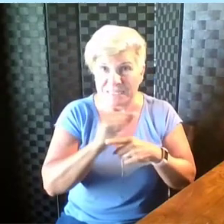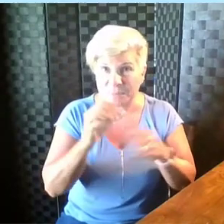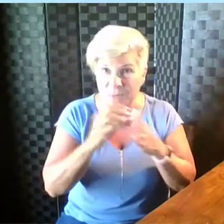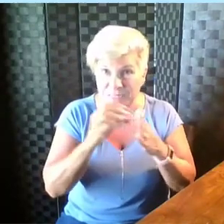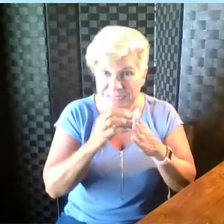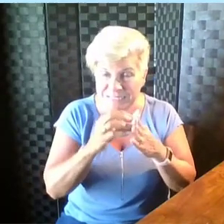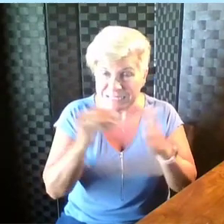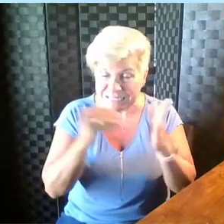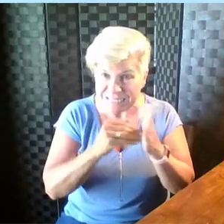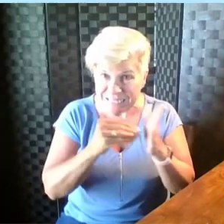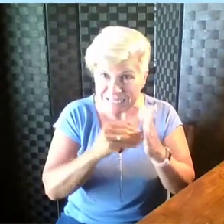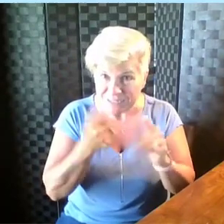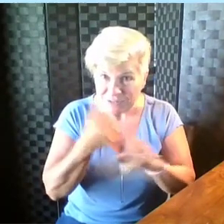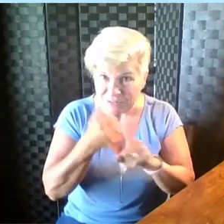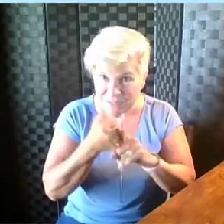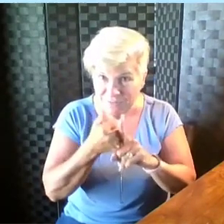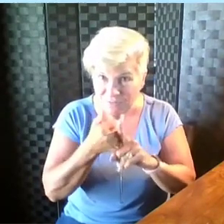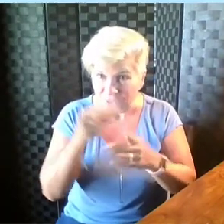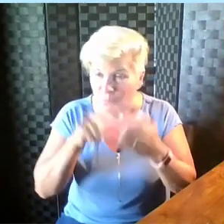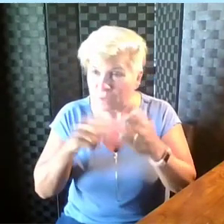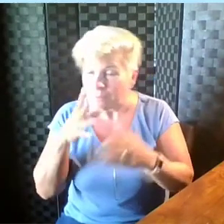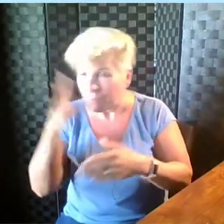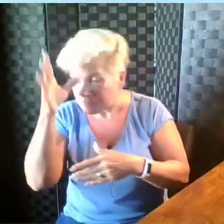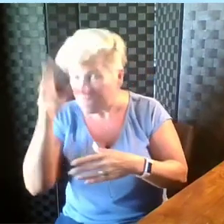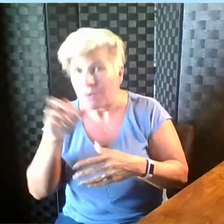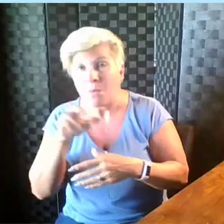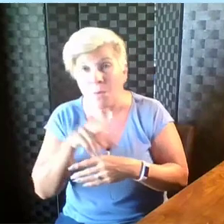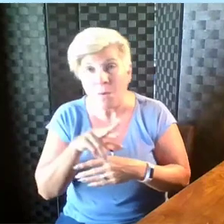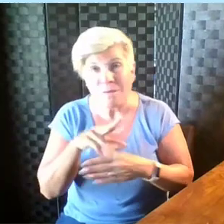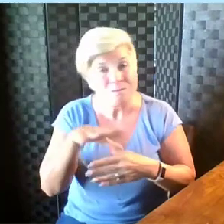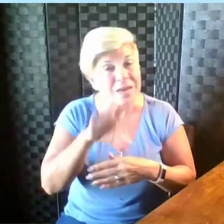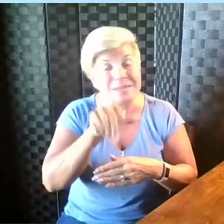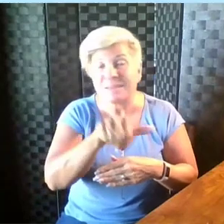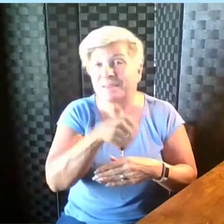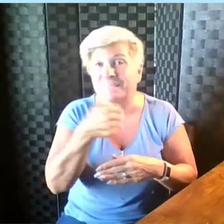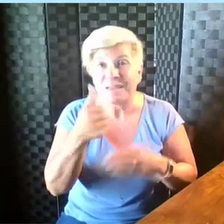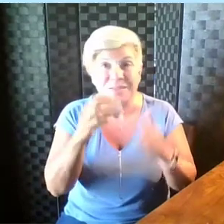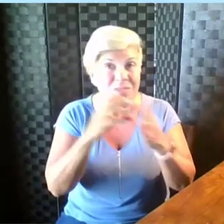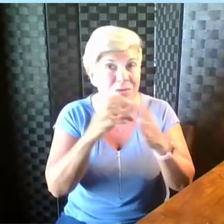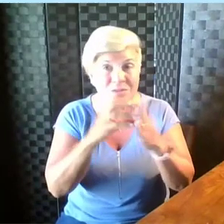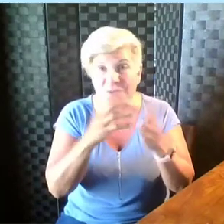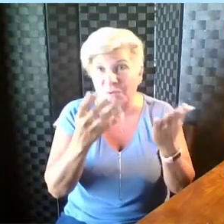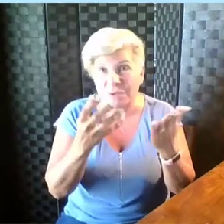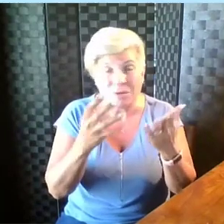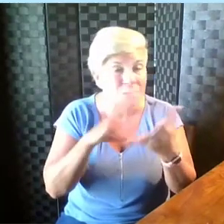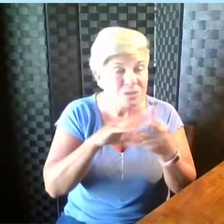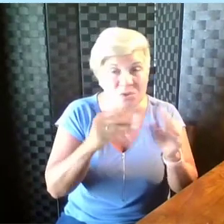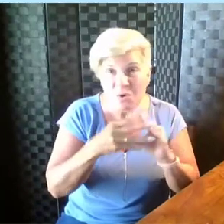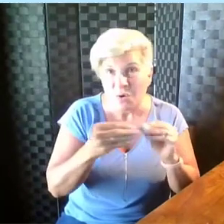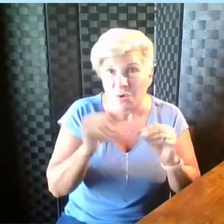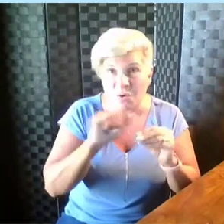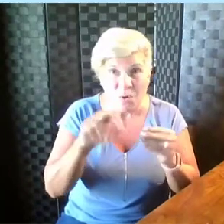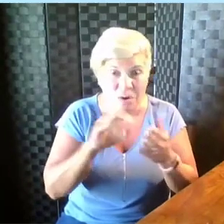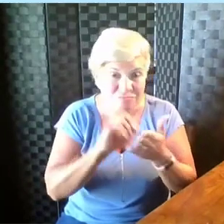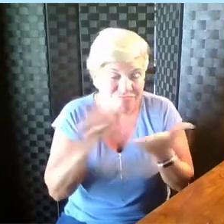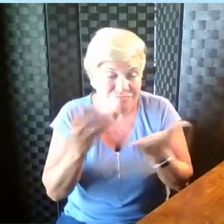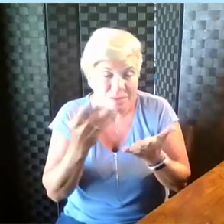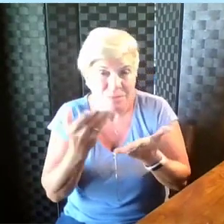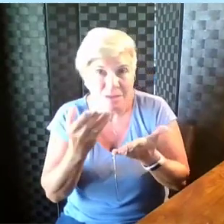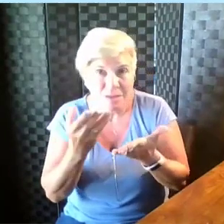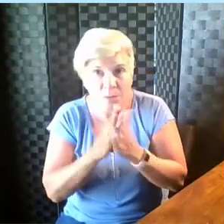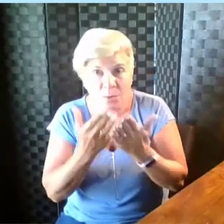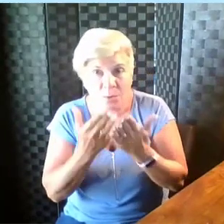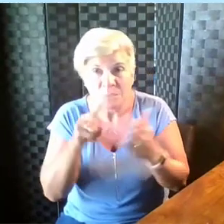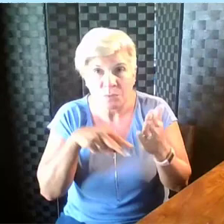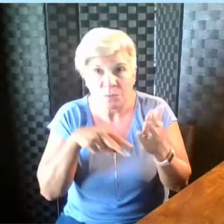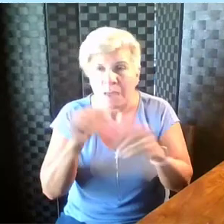member, or find another excerpt or story or passage you can read and practice it yourself with using our rules